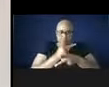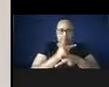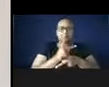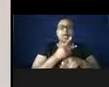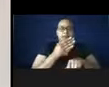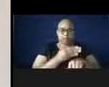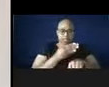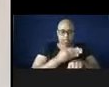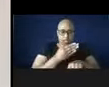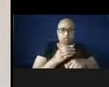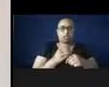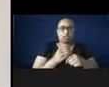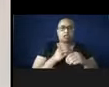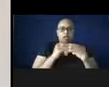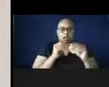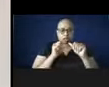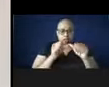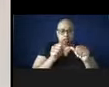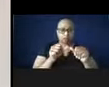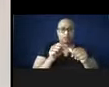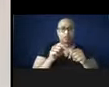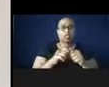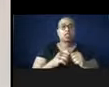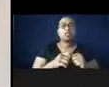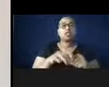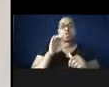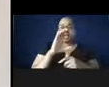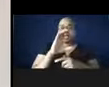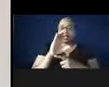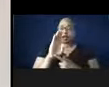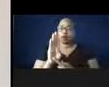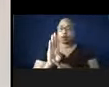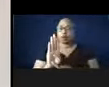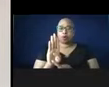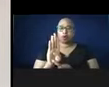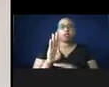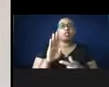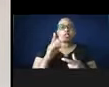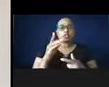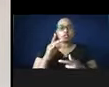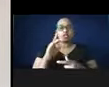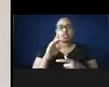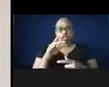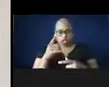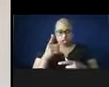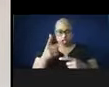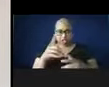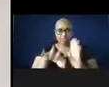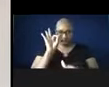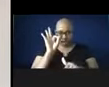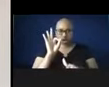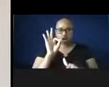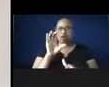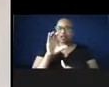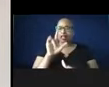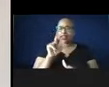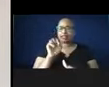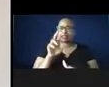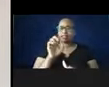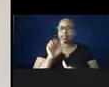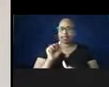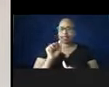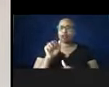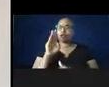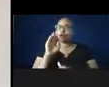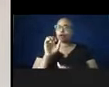headquarters of the American Red Cross. Clara Barton, founded the American Red Cross. And so she ran the organization out of this building for a number